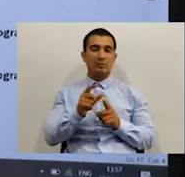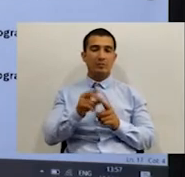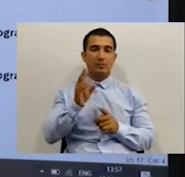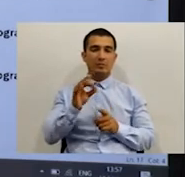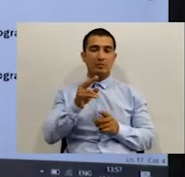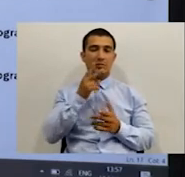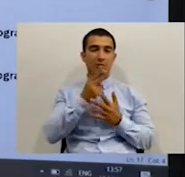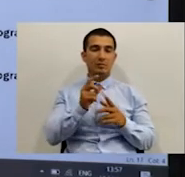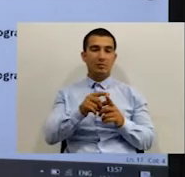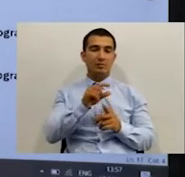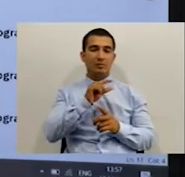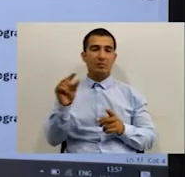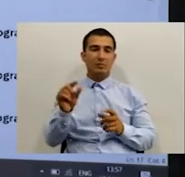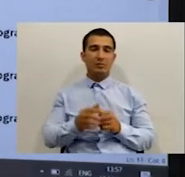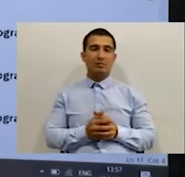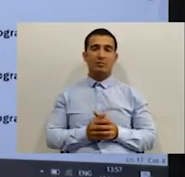tekshirib ko'ramiz.